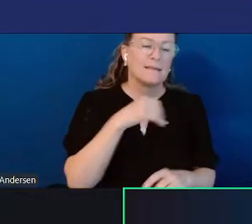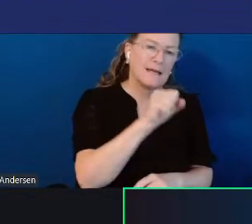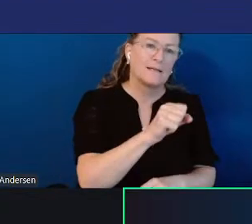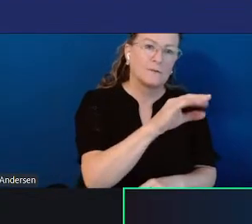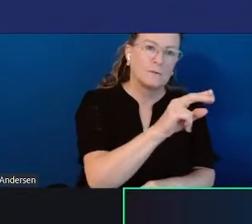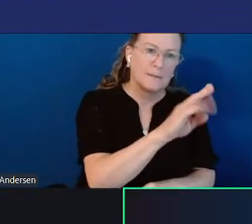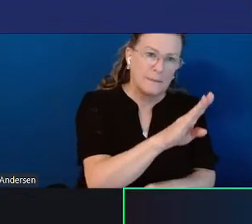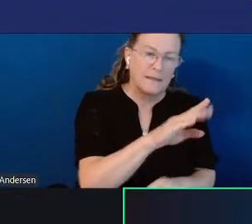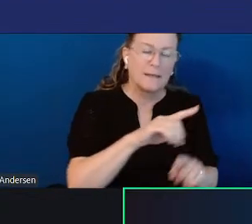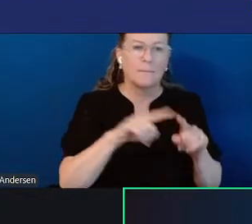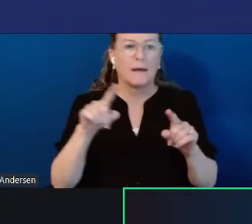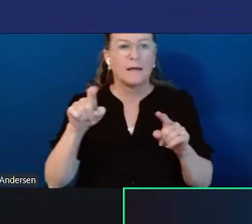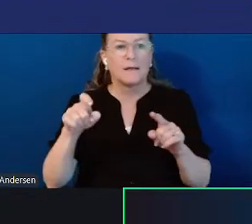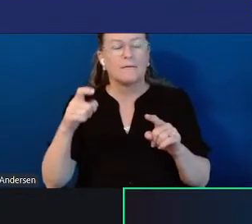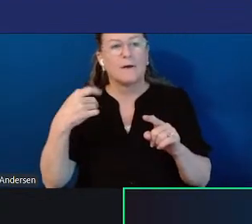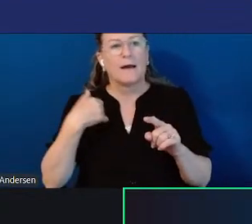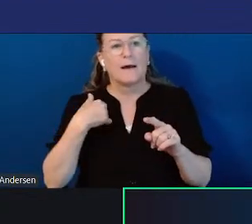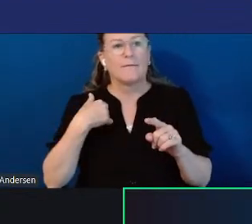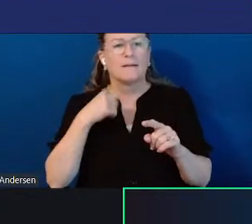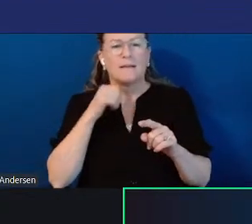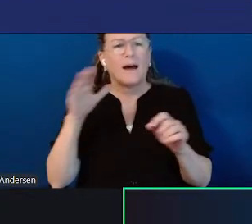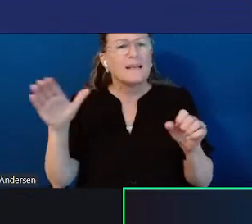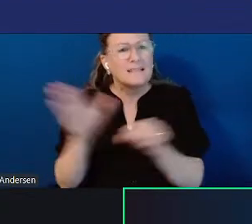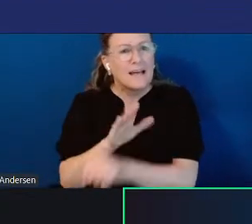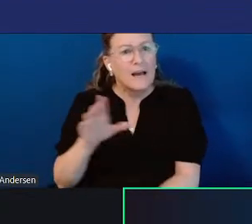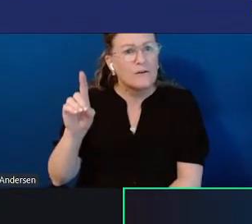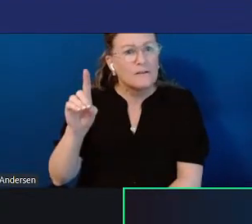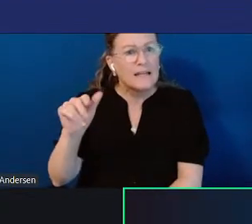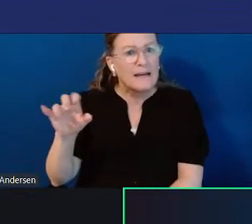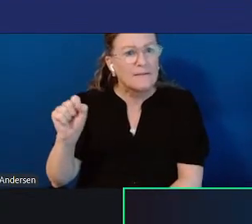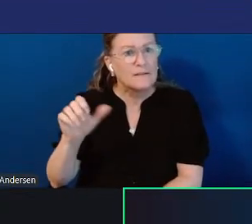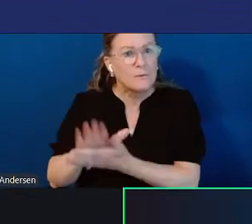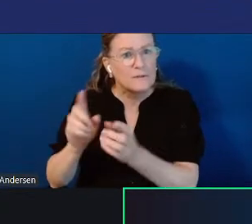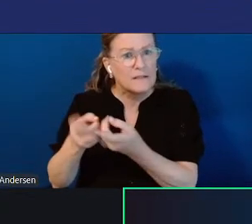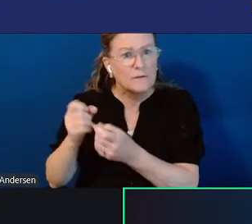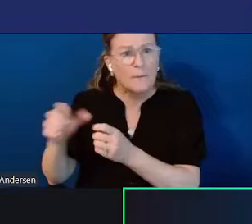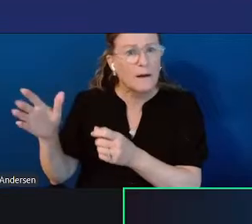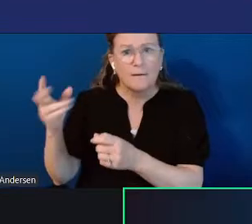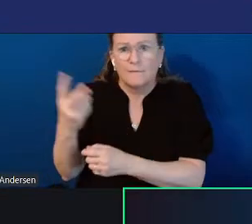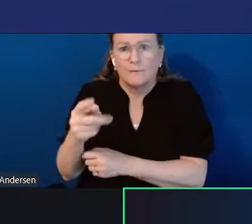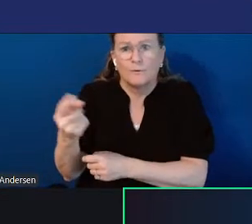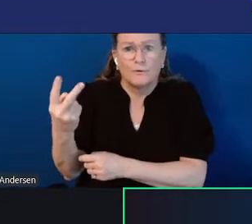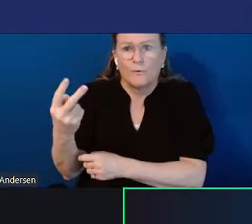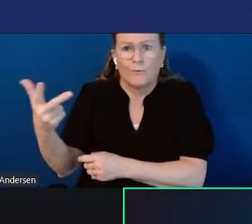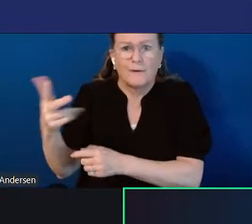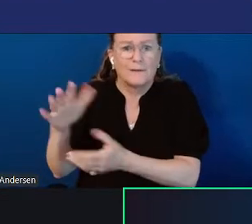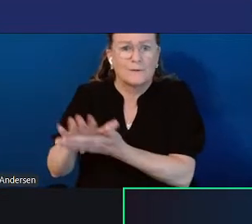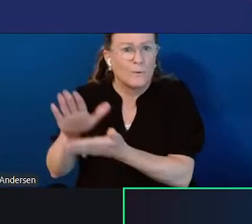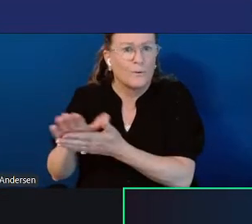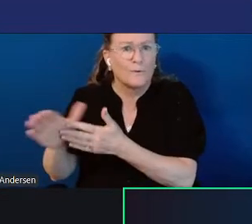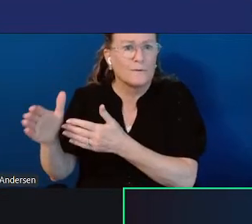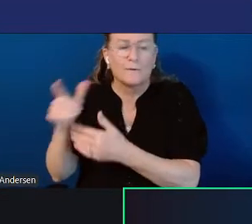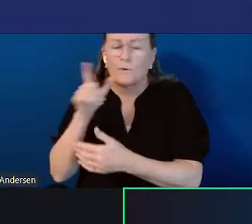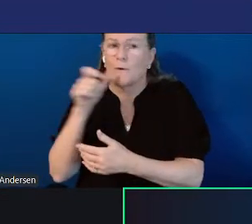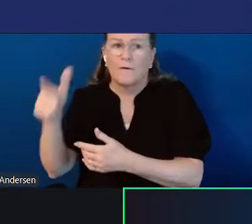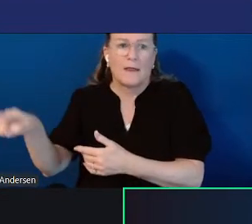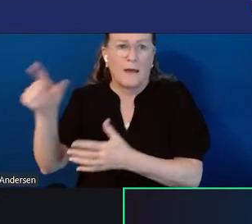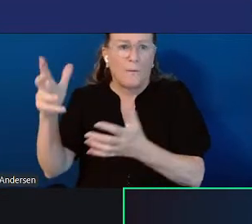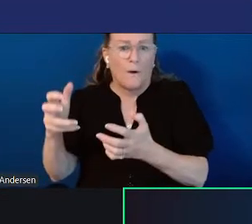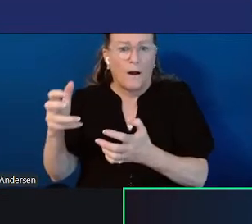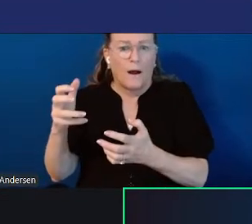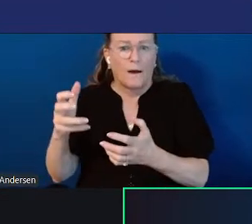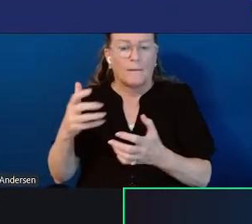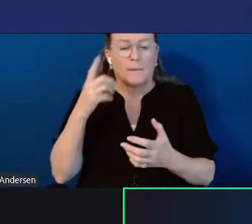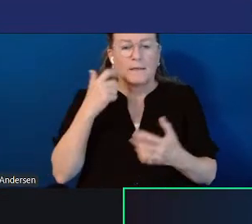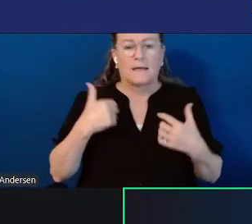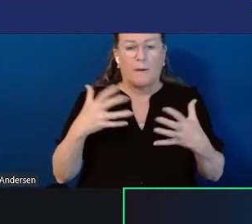some, it doesn't have to be the whole Davis district, but maybe a couple of schools or however they want to participate in the pilot so that we can